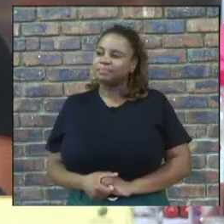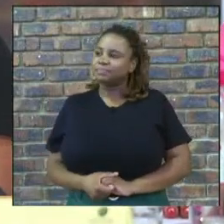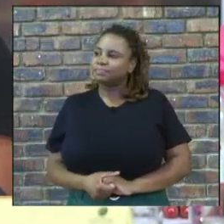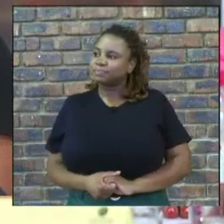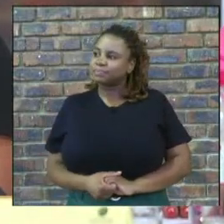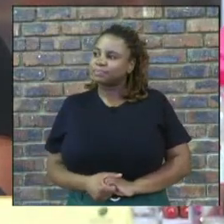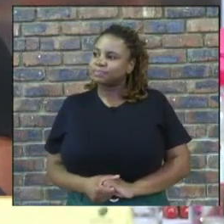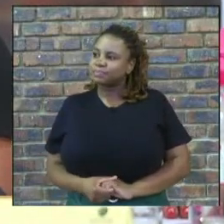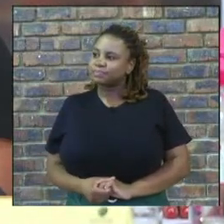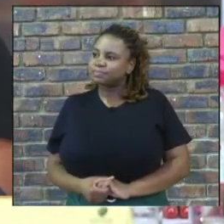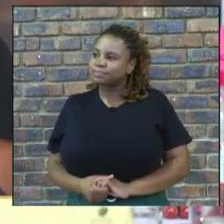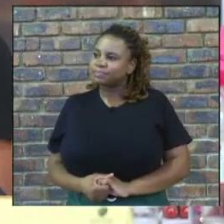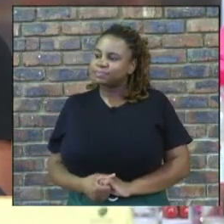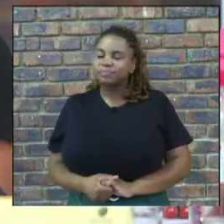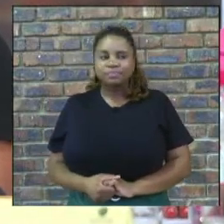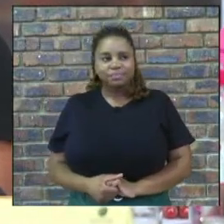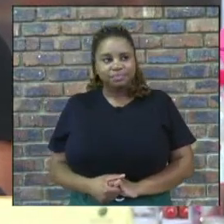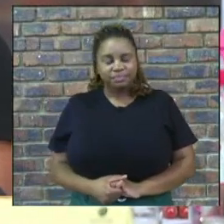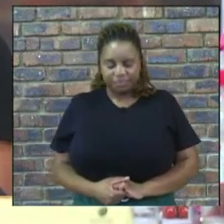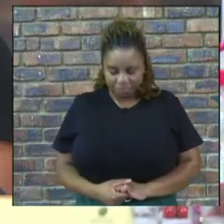Let's take number 7.